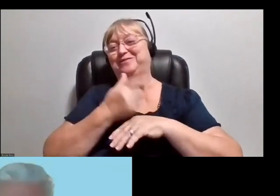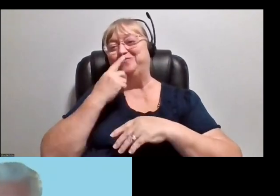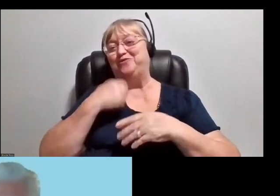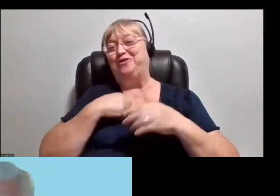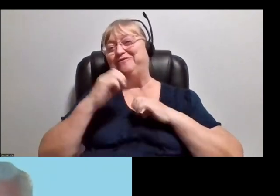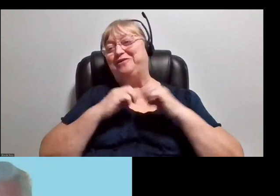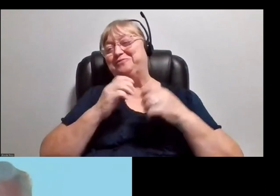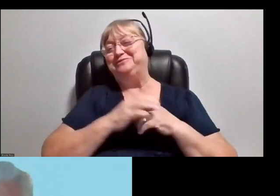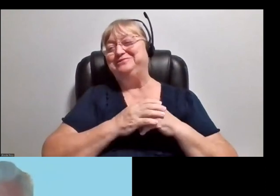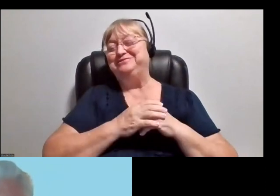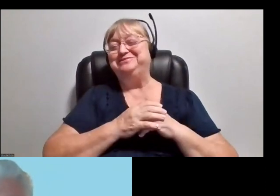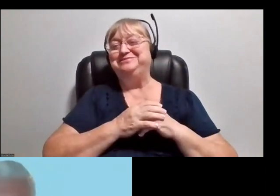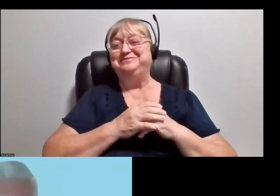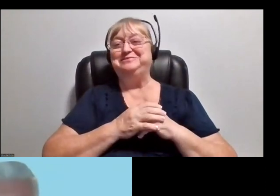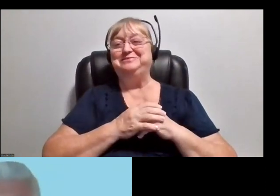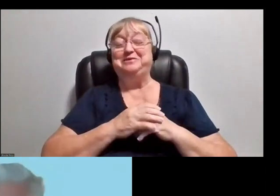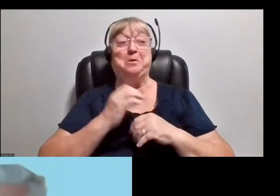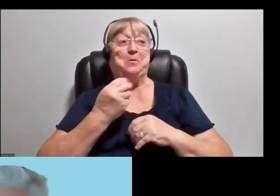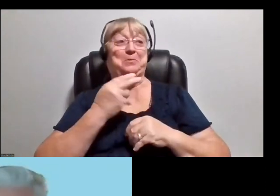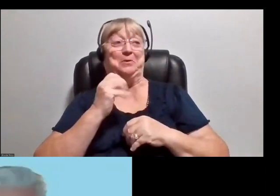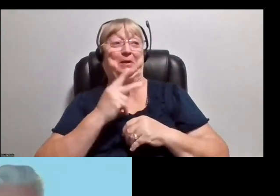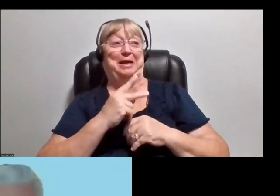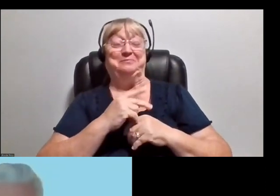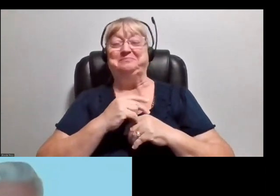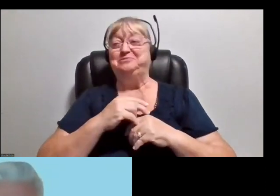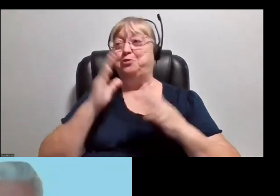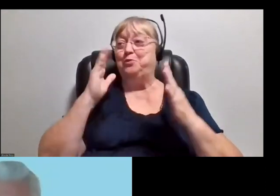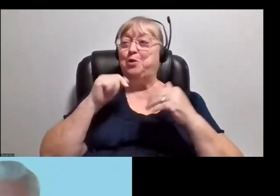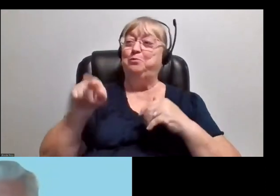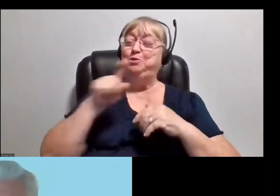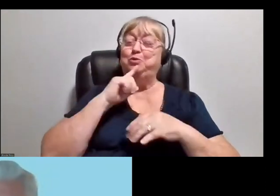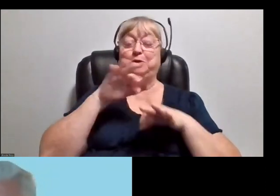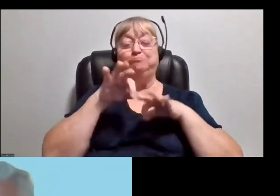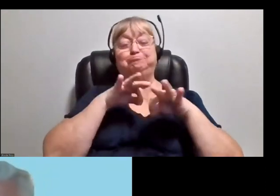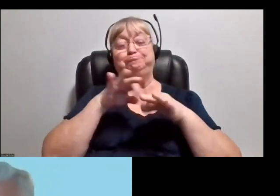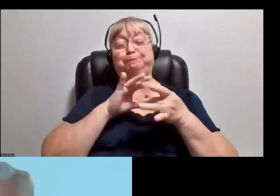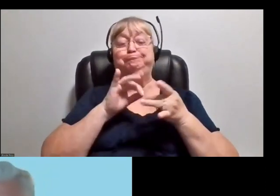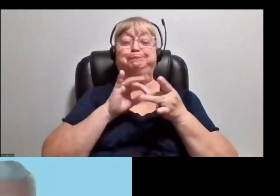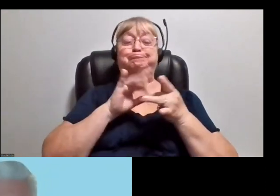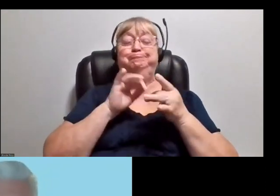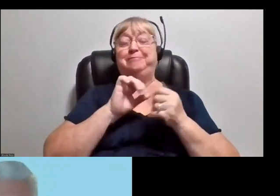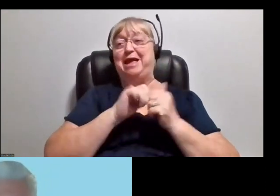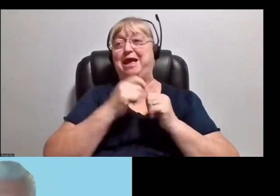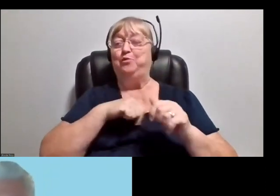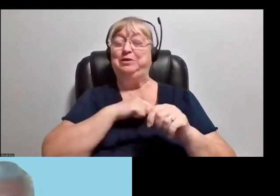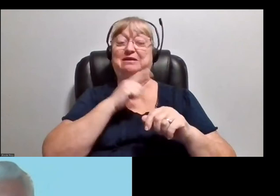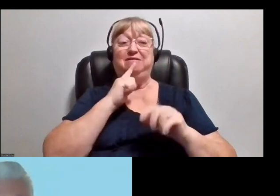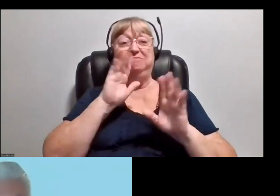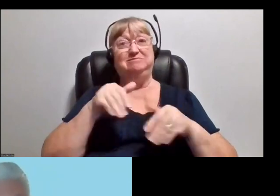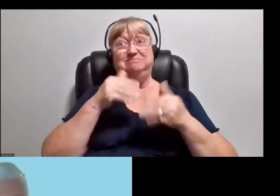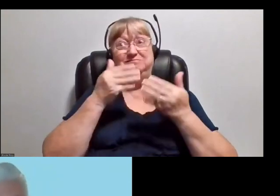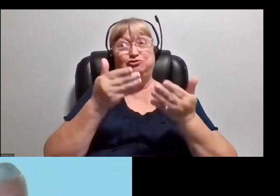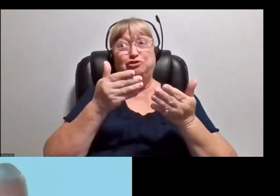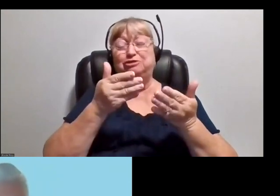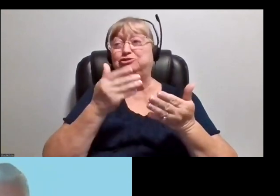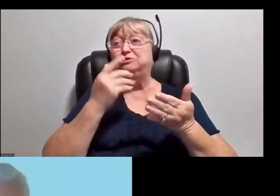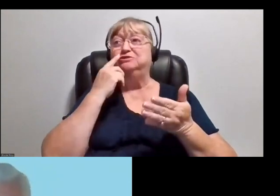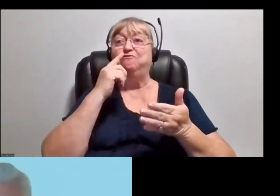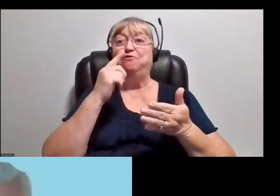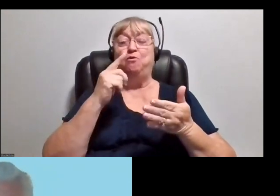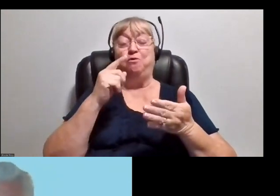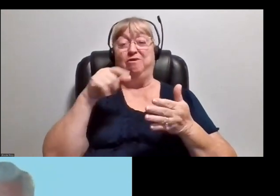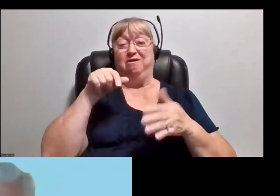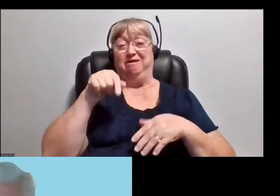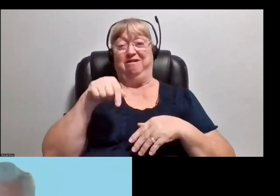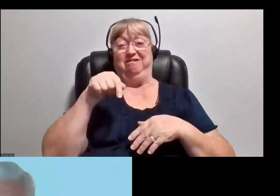So we hope that you will tell us how we did here, and please provide any suggestions either for